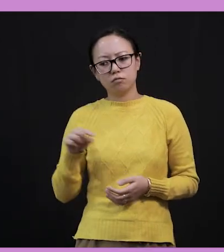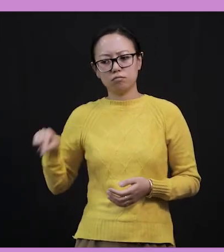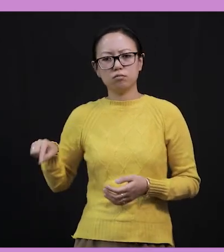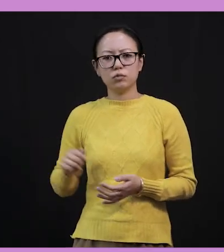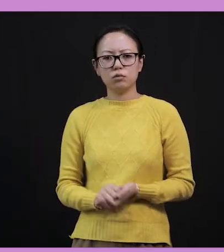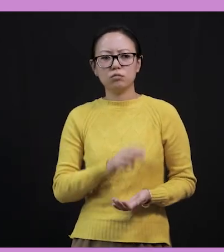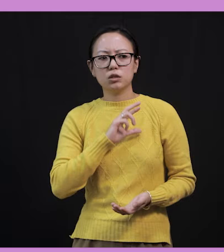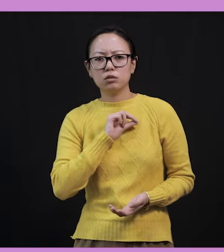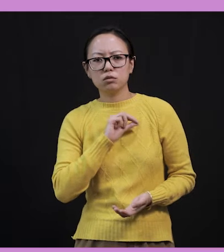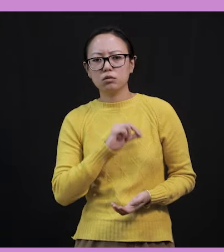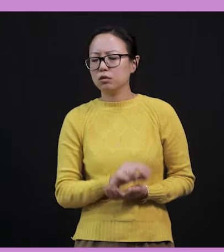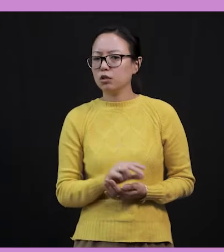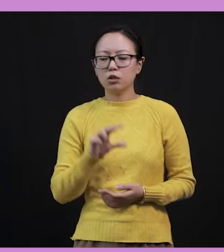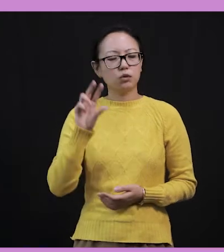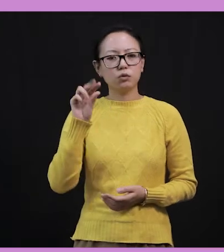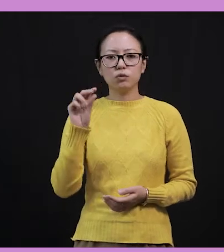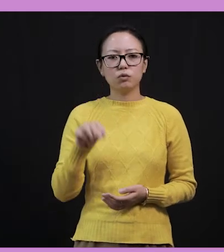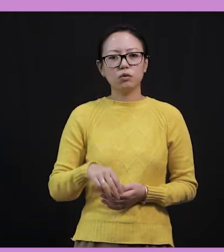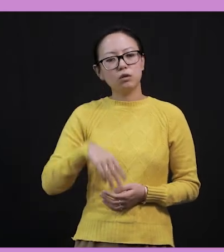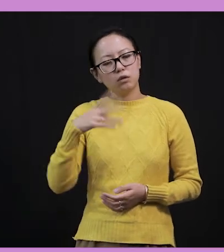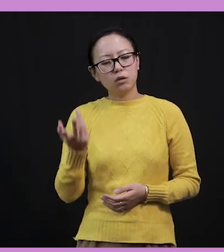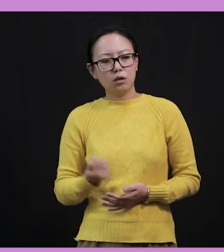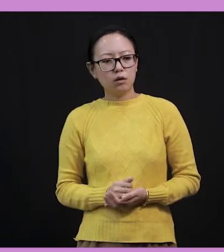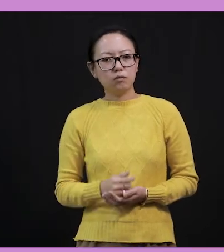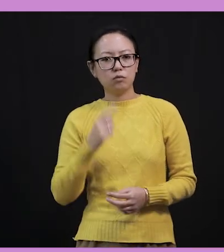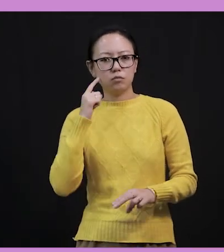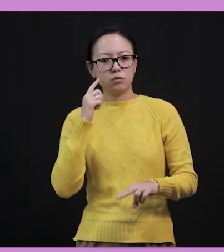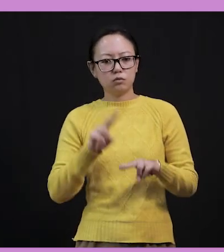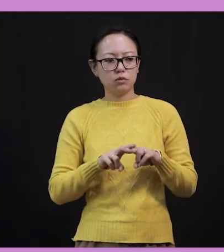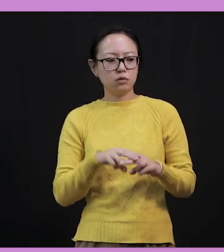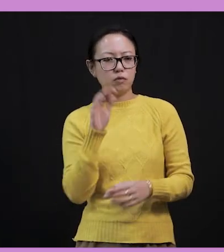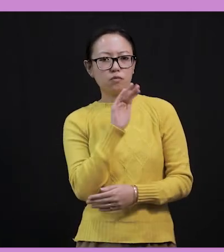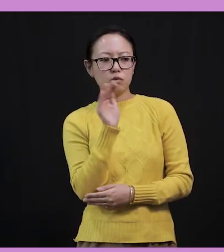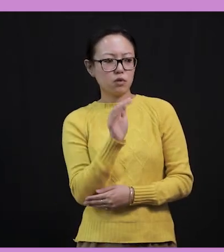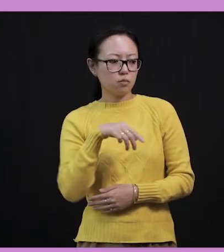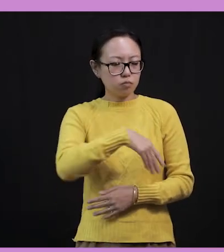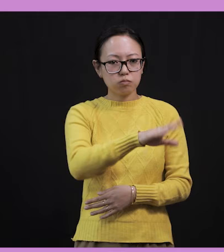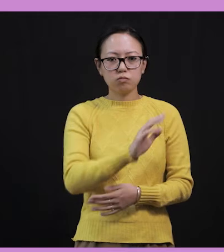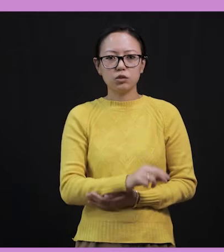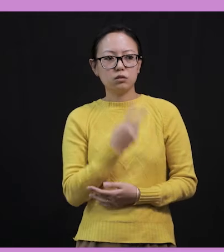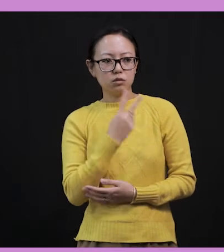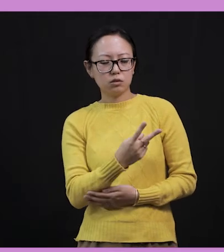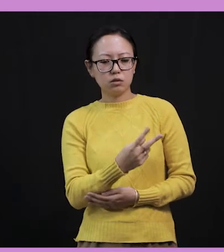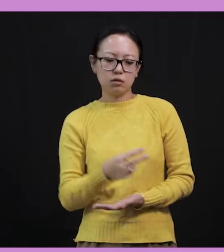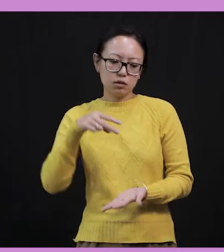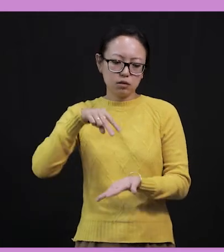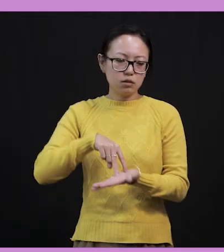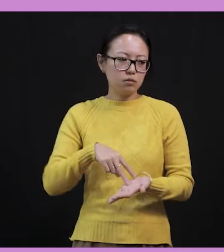afraid, used to stand aside and see the snake wiggle in the grass. So, wiggle is something that